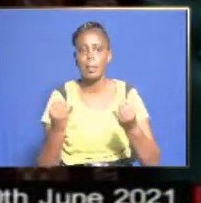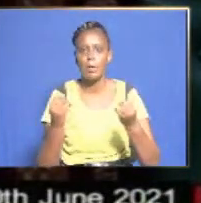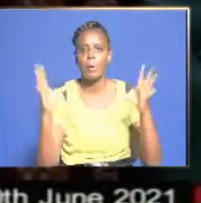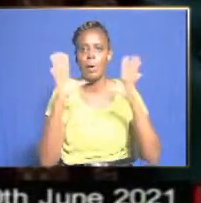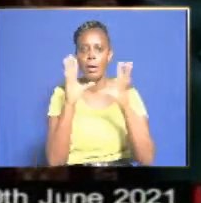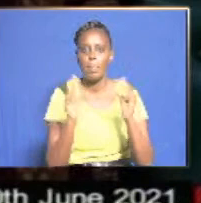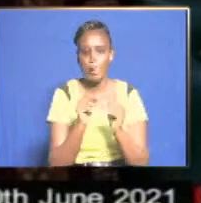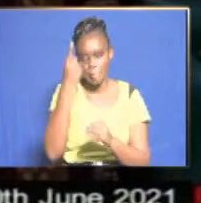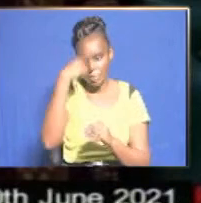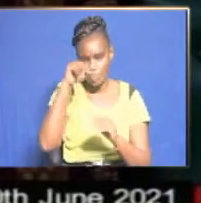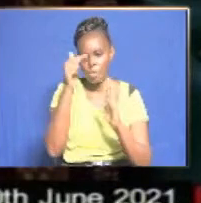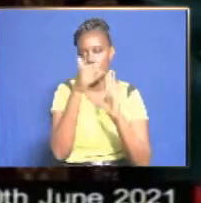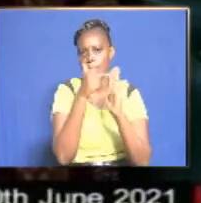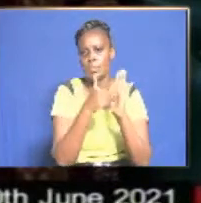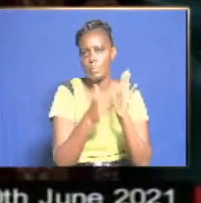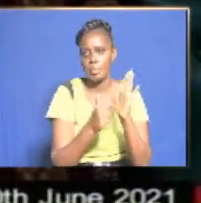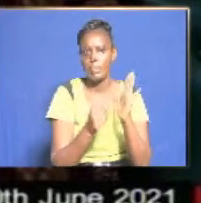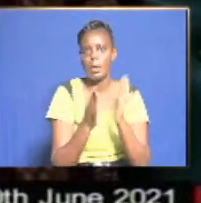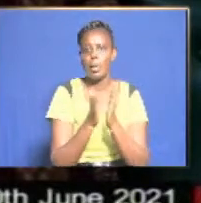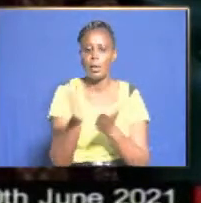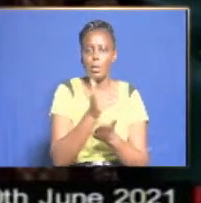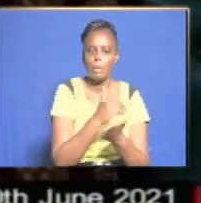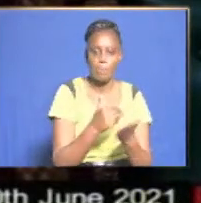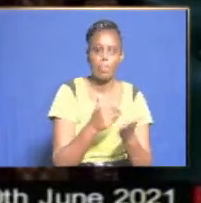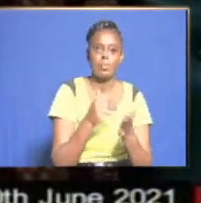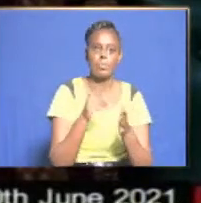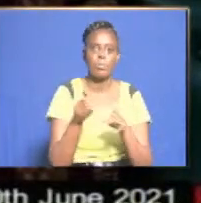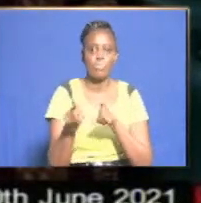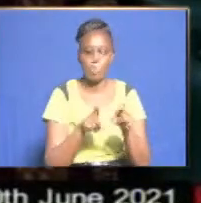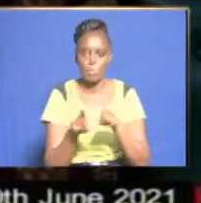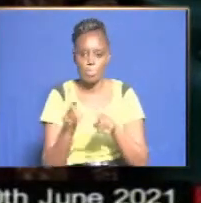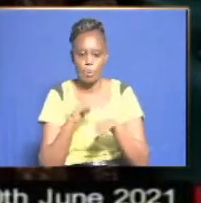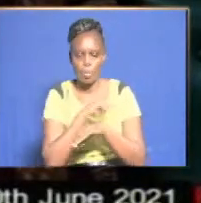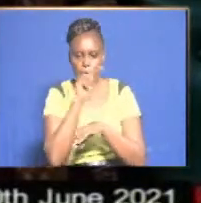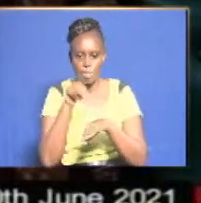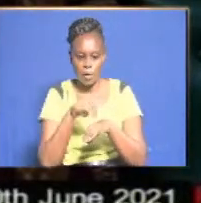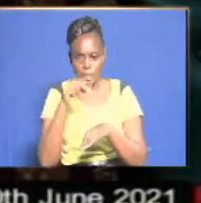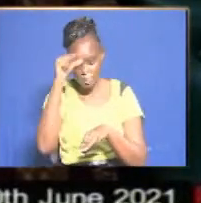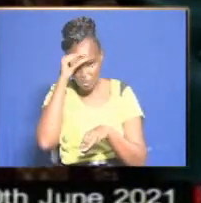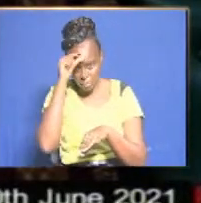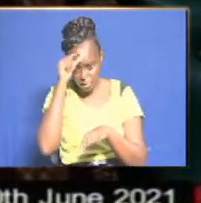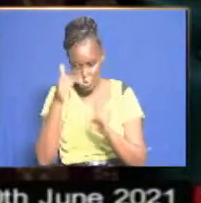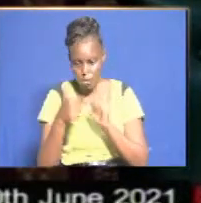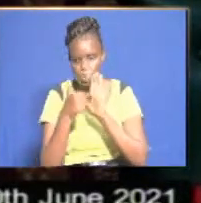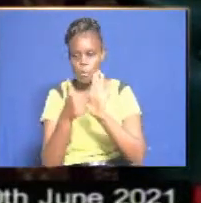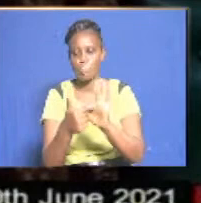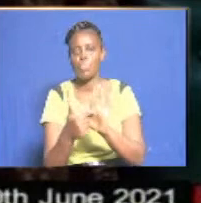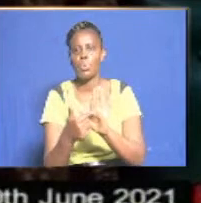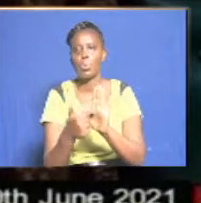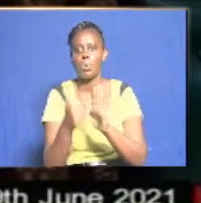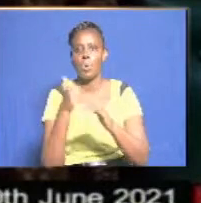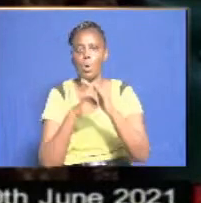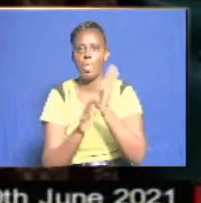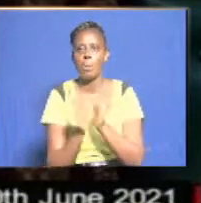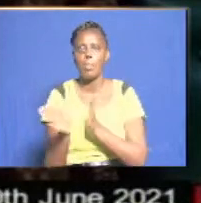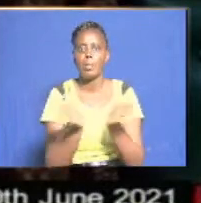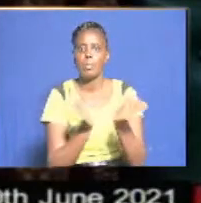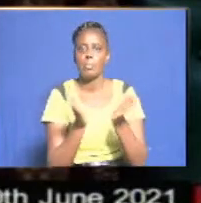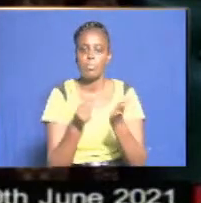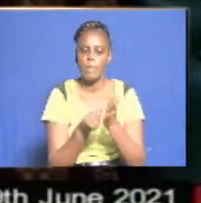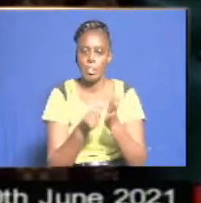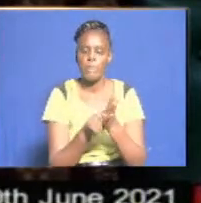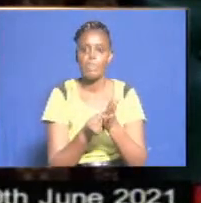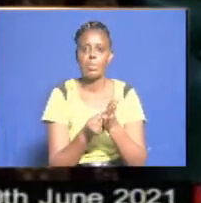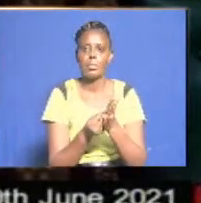budget policy highlights and revenue-raising measures for the national government as contemplated under the Public Finance Management